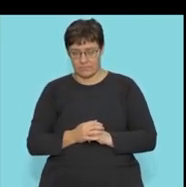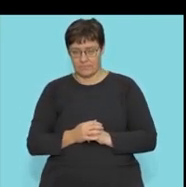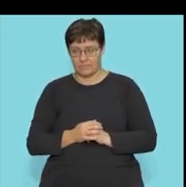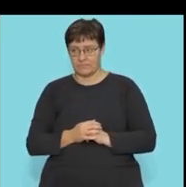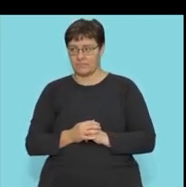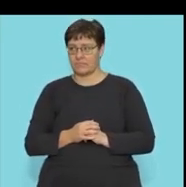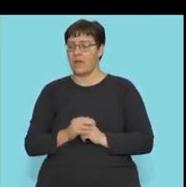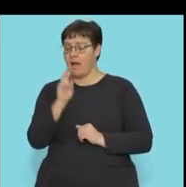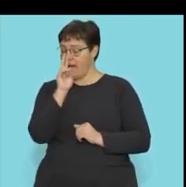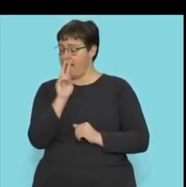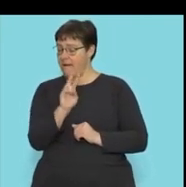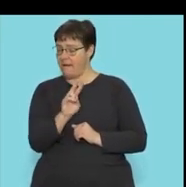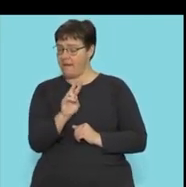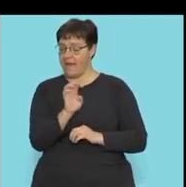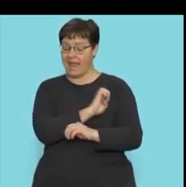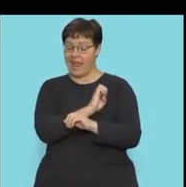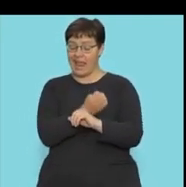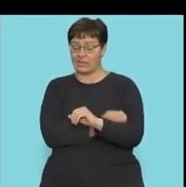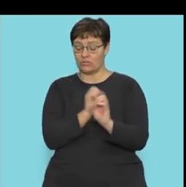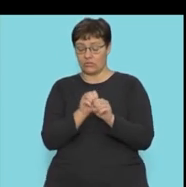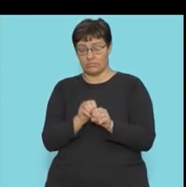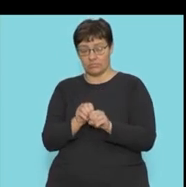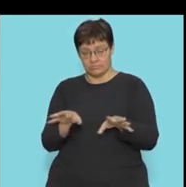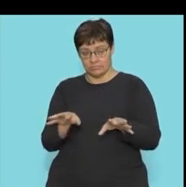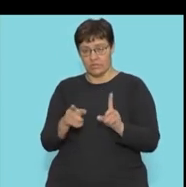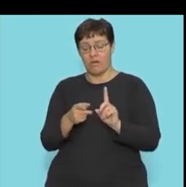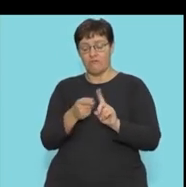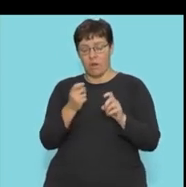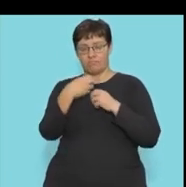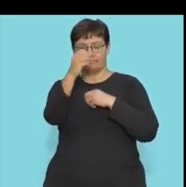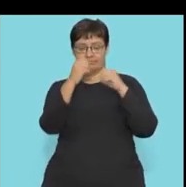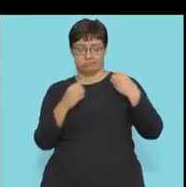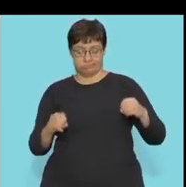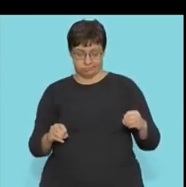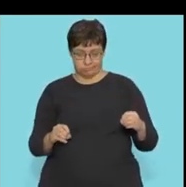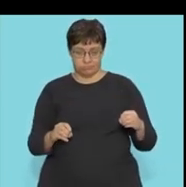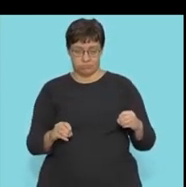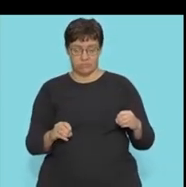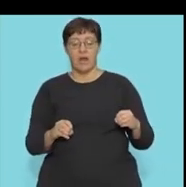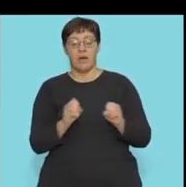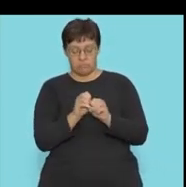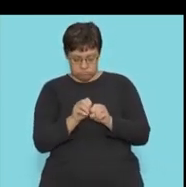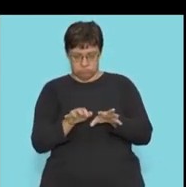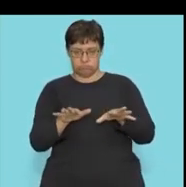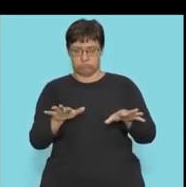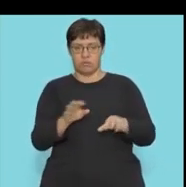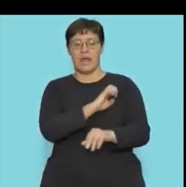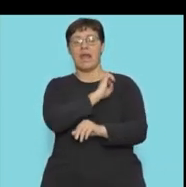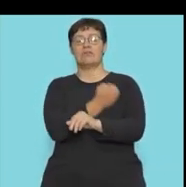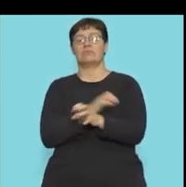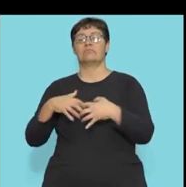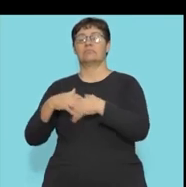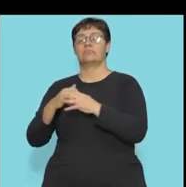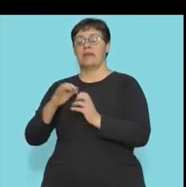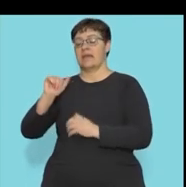So if we look at that, we can see that energy that is released from the breakdown is then used to produce